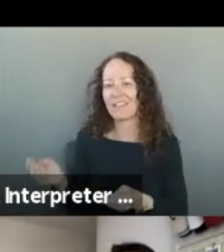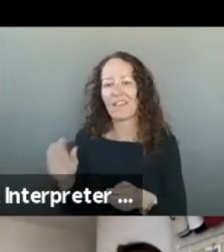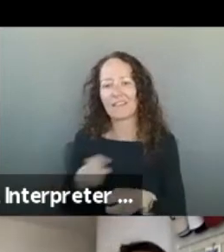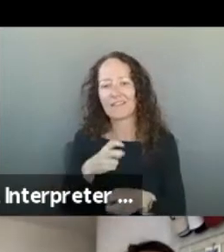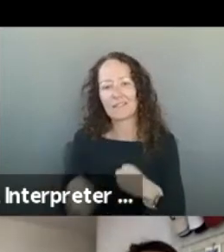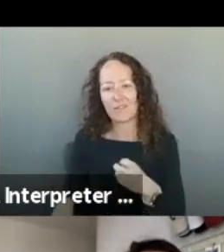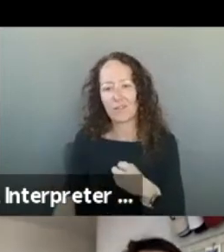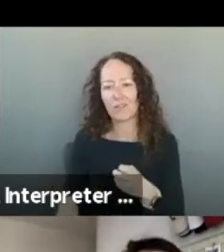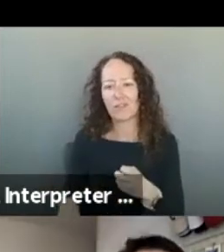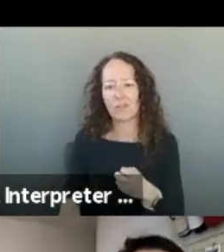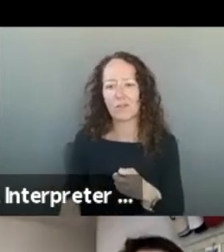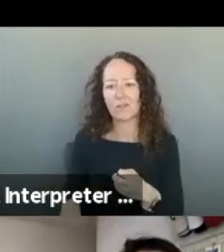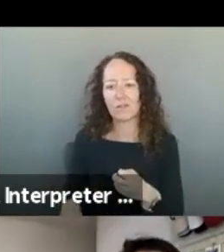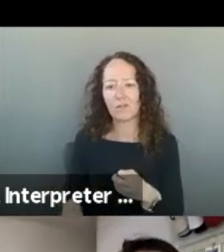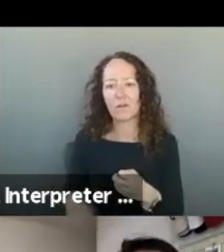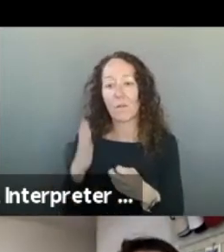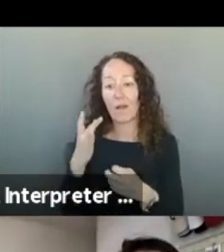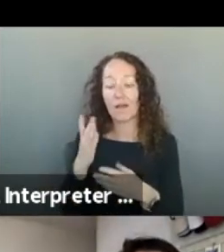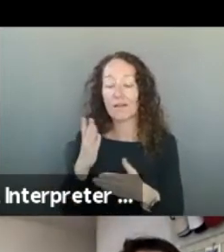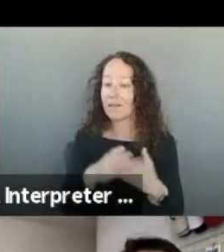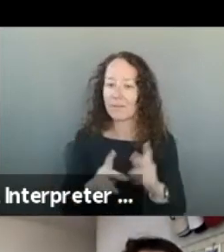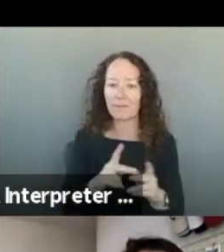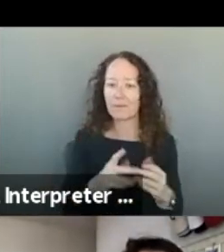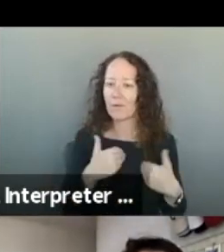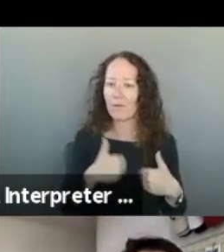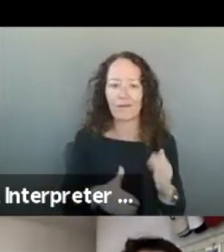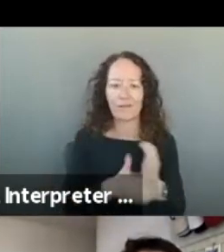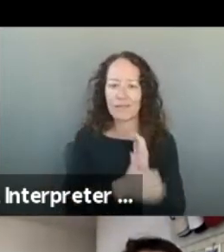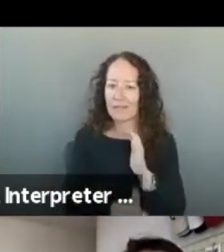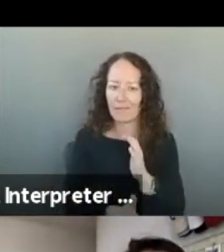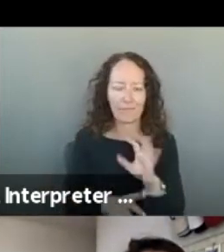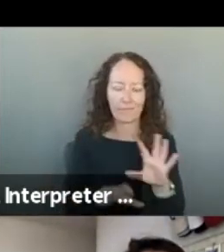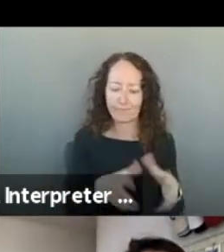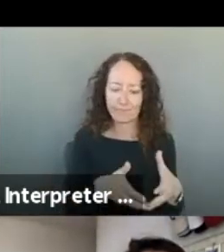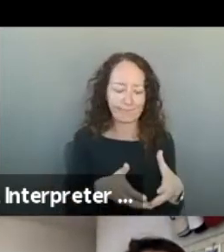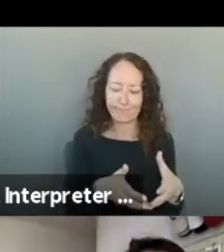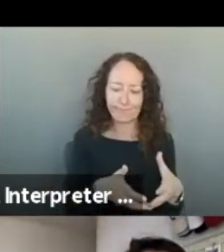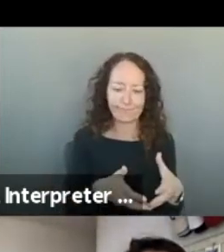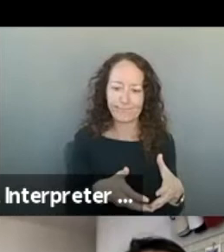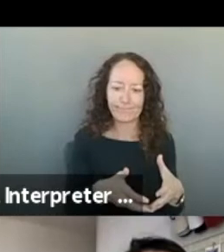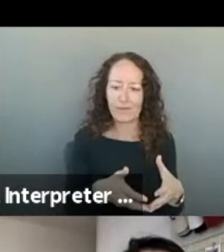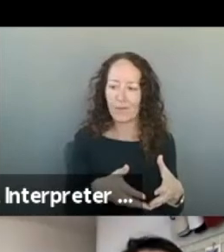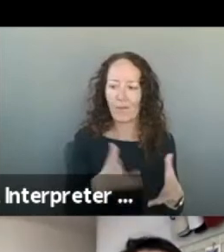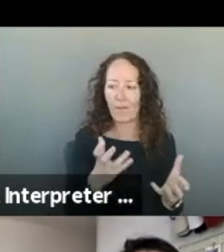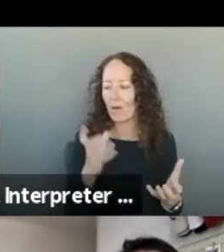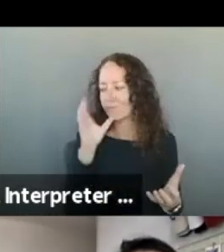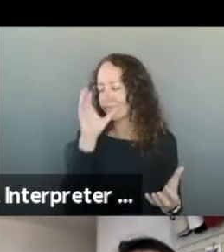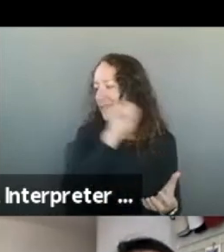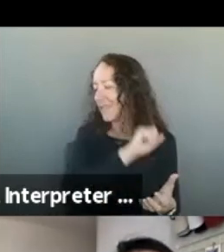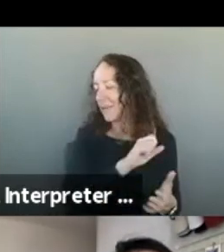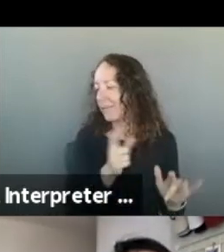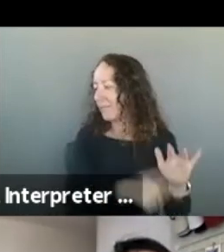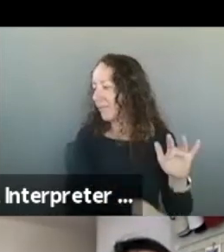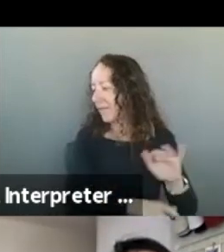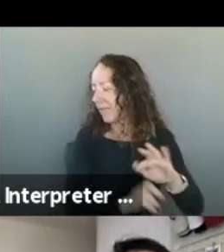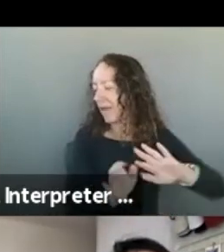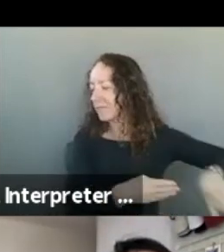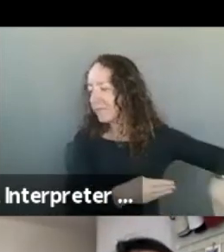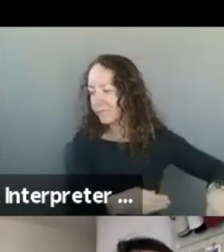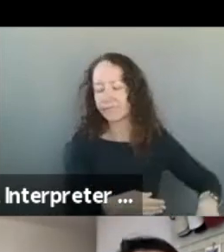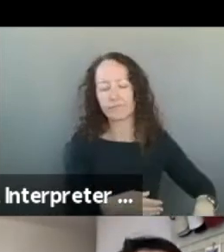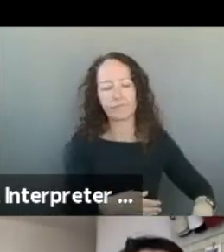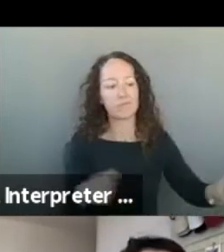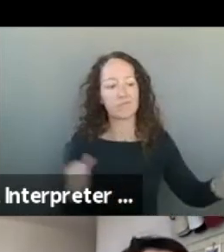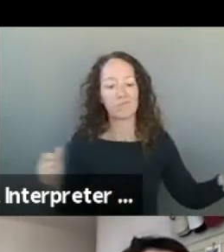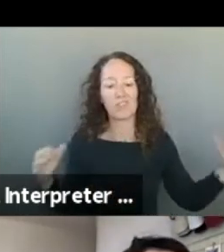And because some people don't have that skill set, they just want to skip it all together. The facilitation of bringing everybody together, getting everyone's